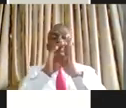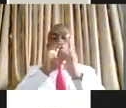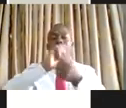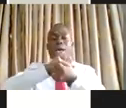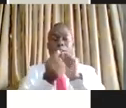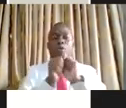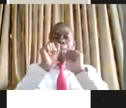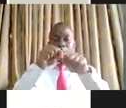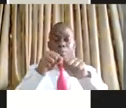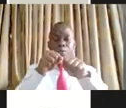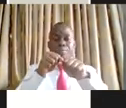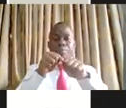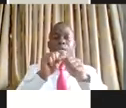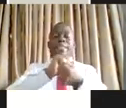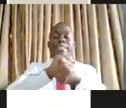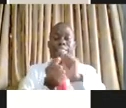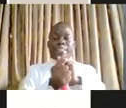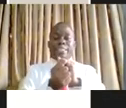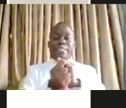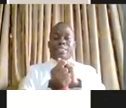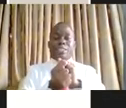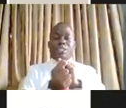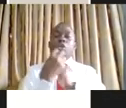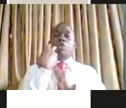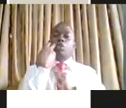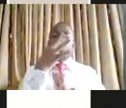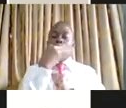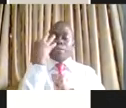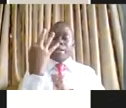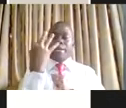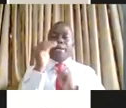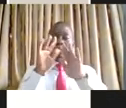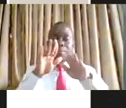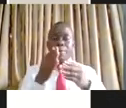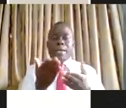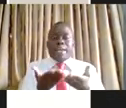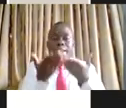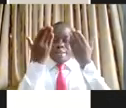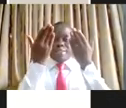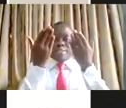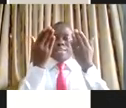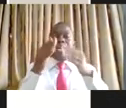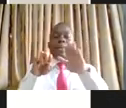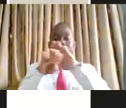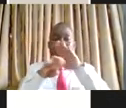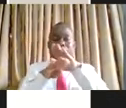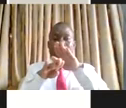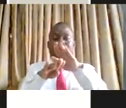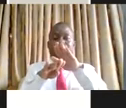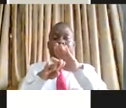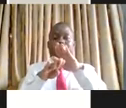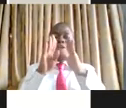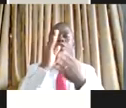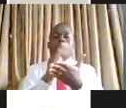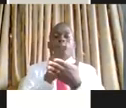amend Article 203, sub-Article 2, to increase the minimum share for the counties from